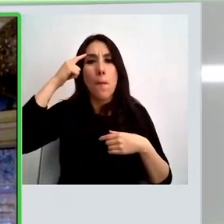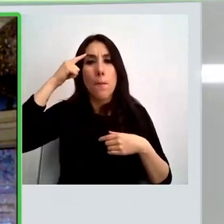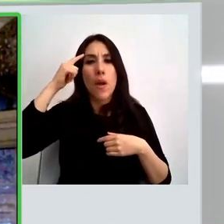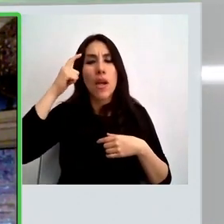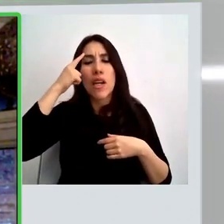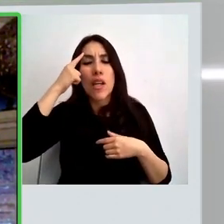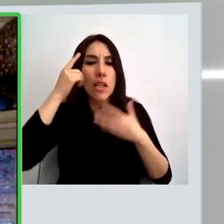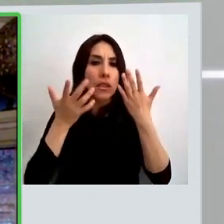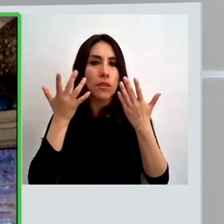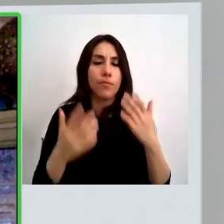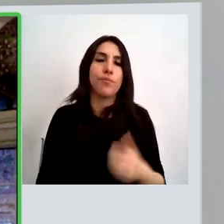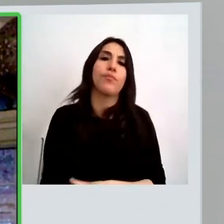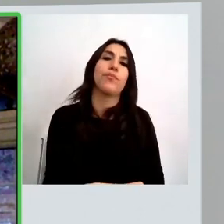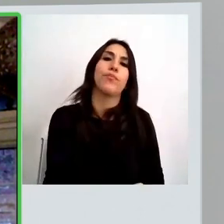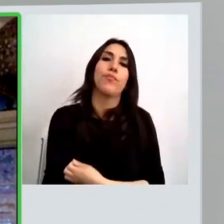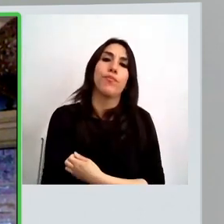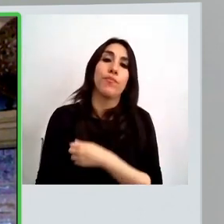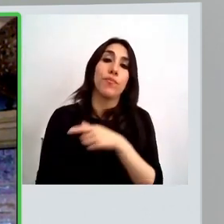and public policy